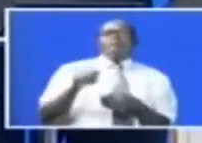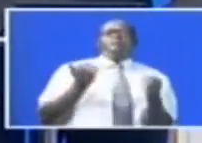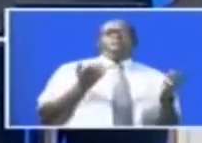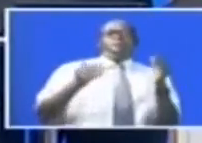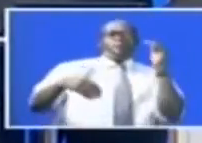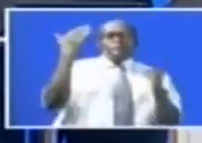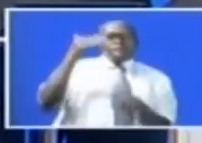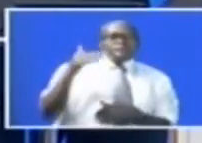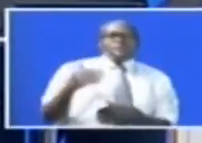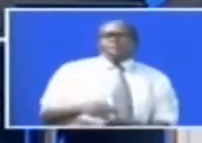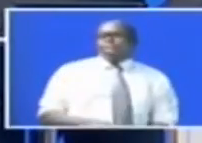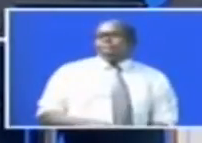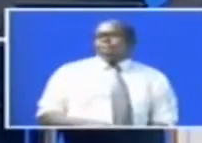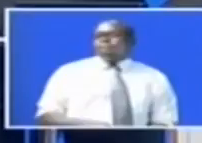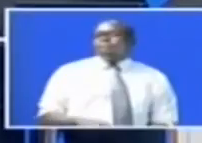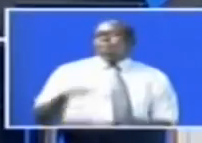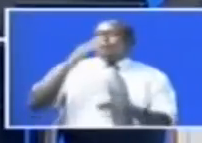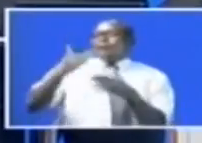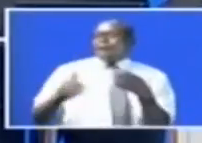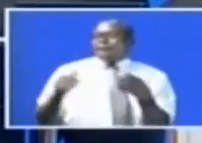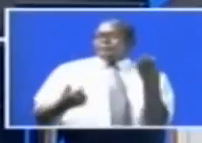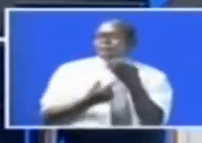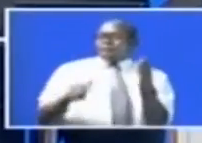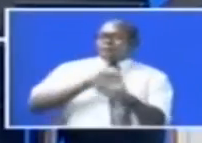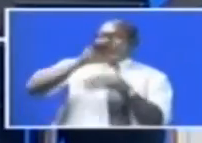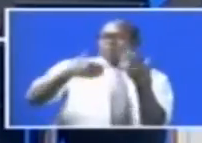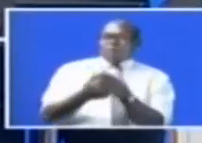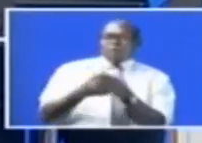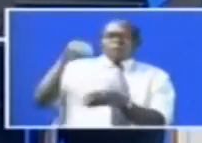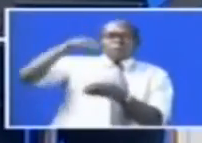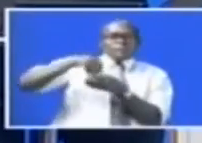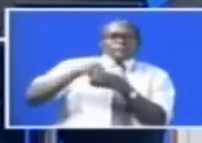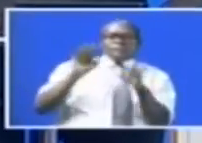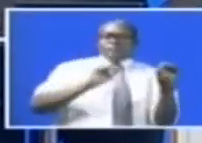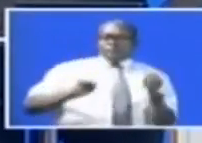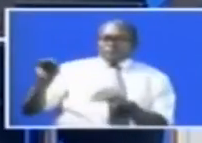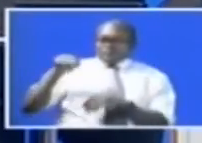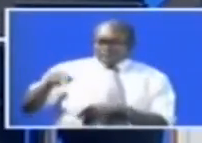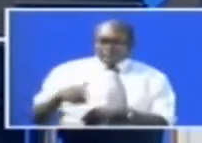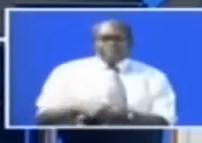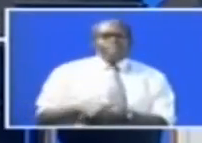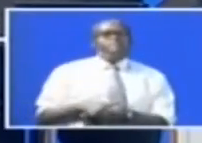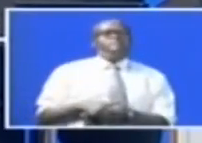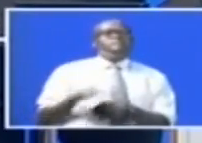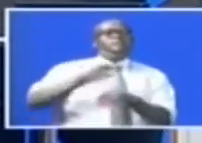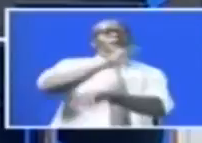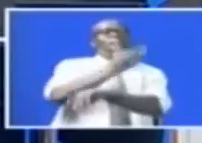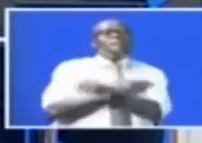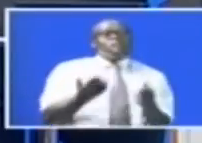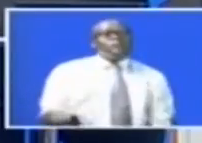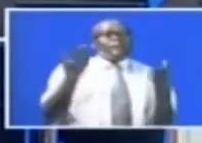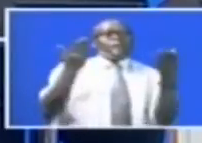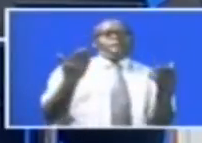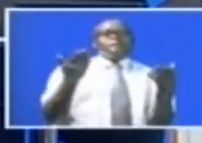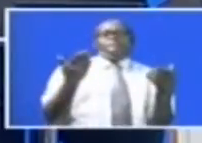School came to an end as the Football Confederation aims to digitize all domestic transfers. The system has a greater monitoring capacity to